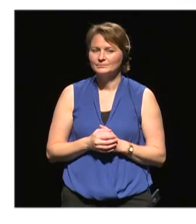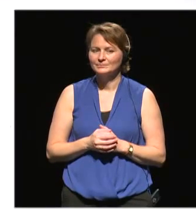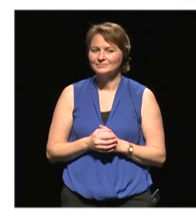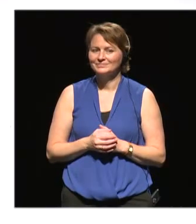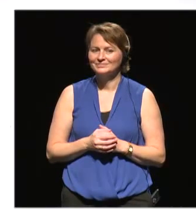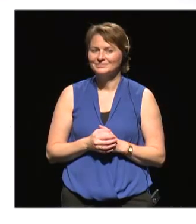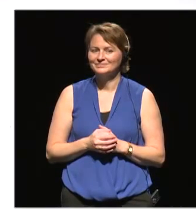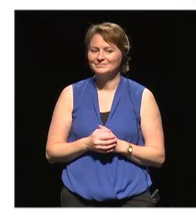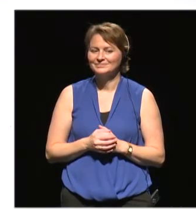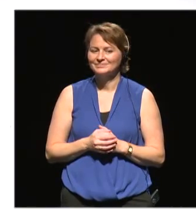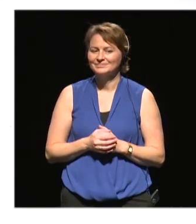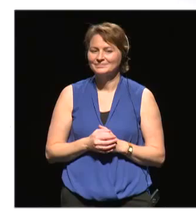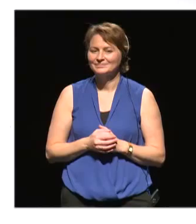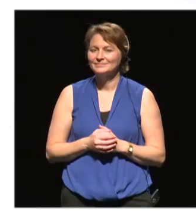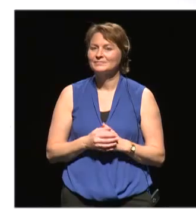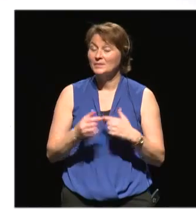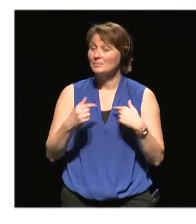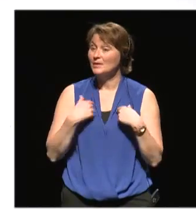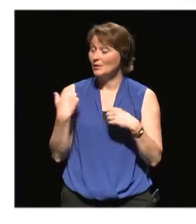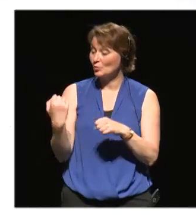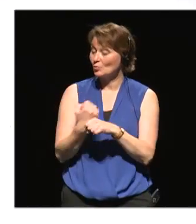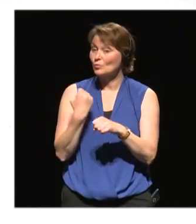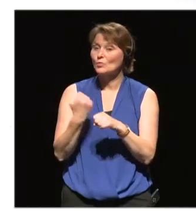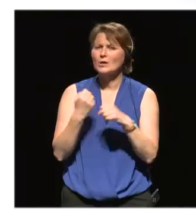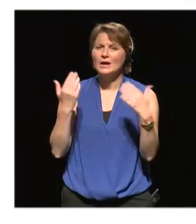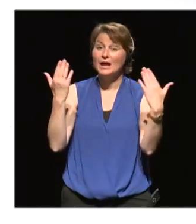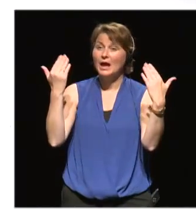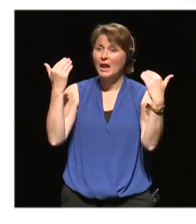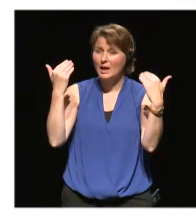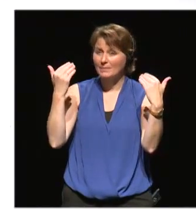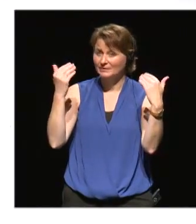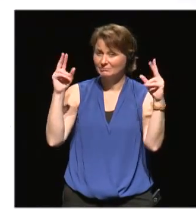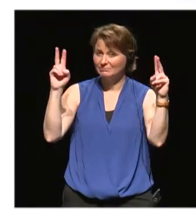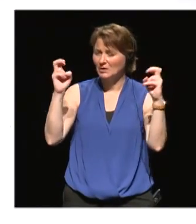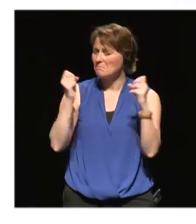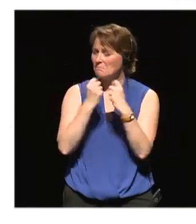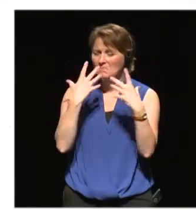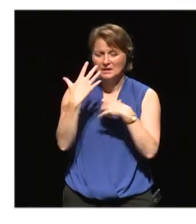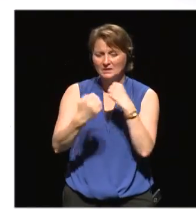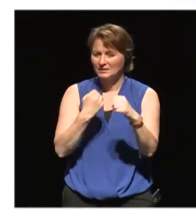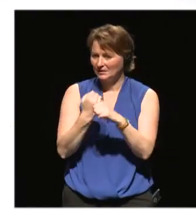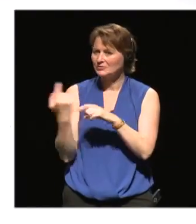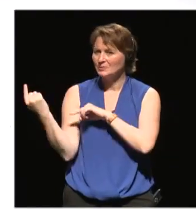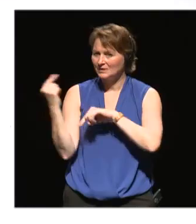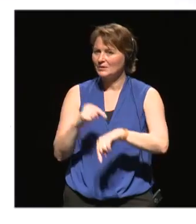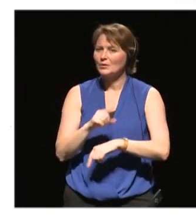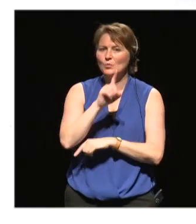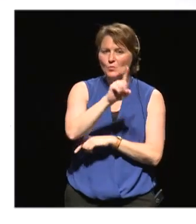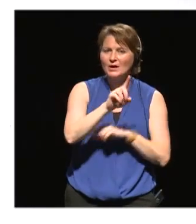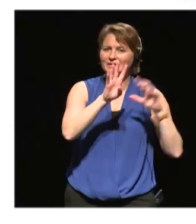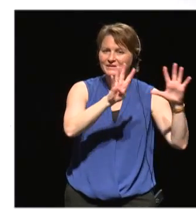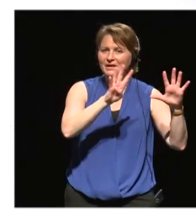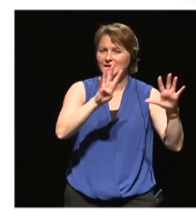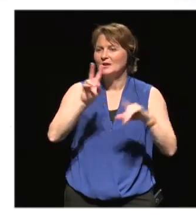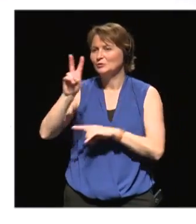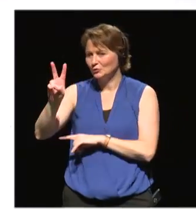I have been working on climate for many, many years now. I arrived in 92 with JOS, but that's another story